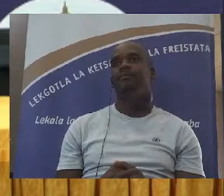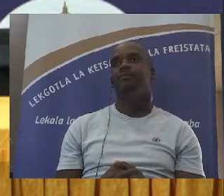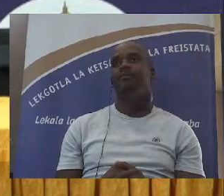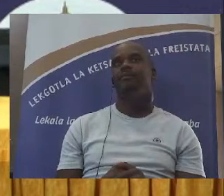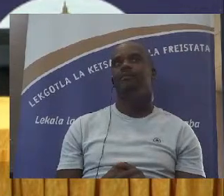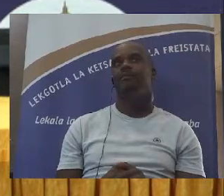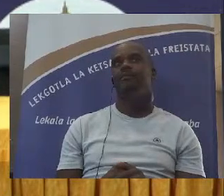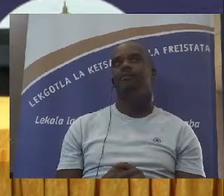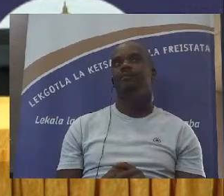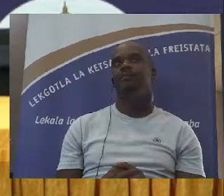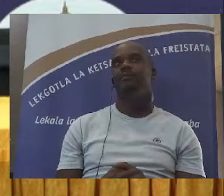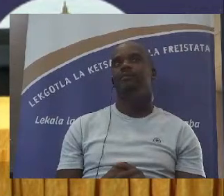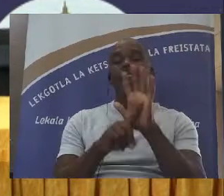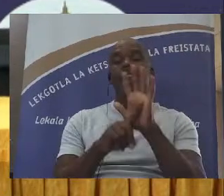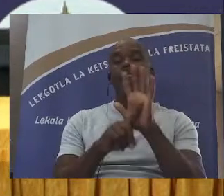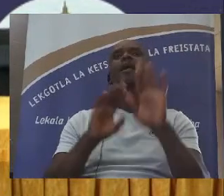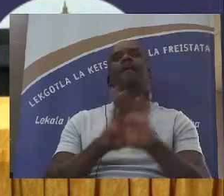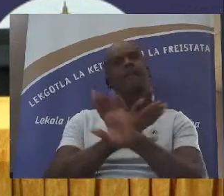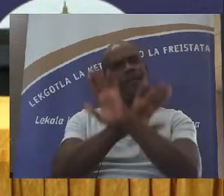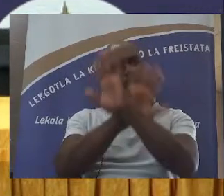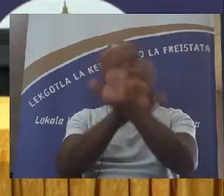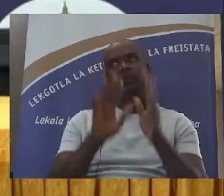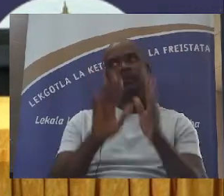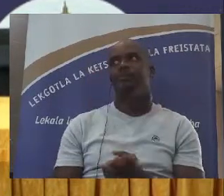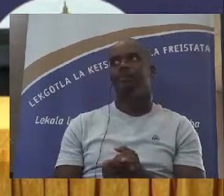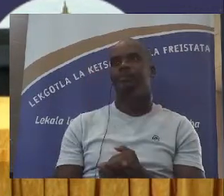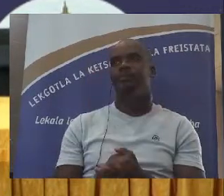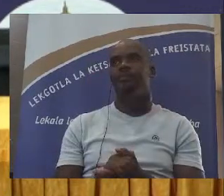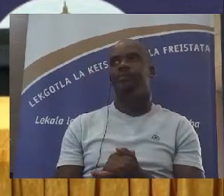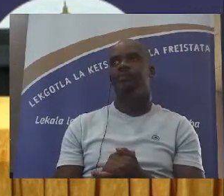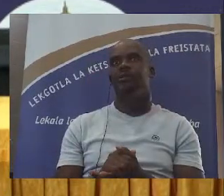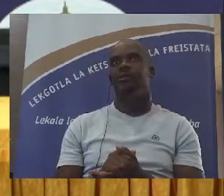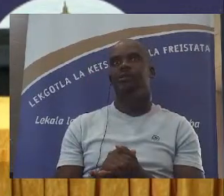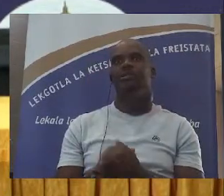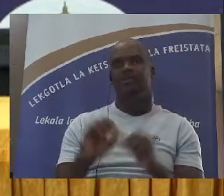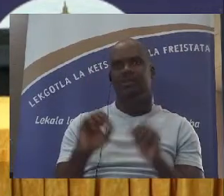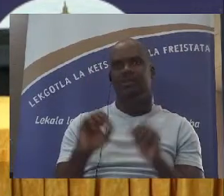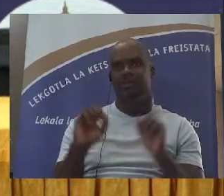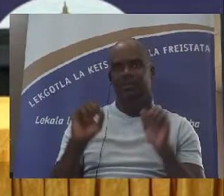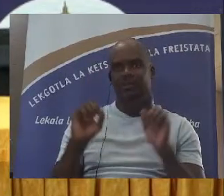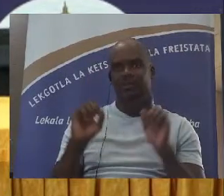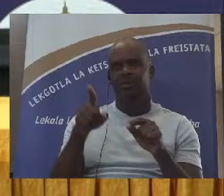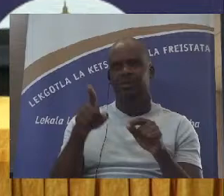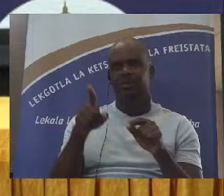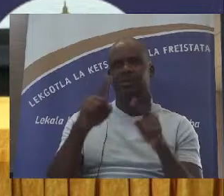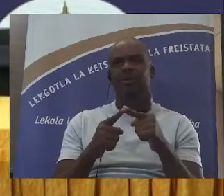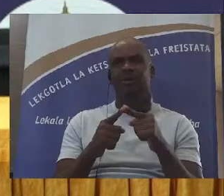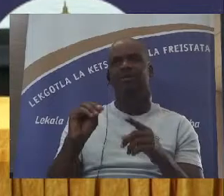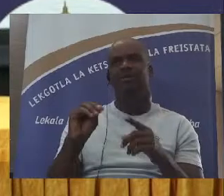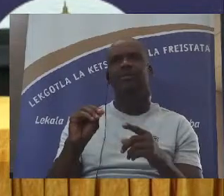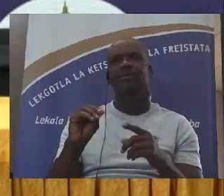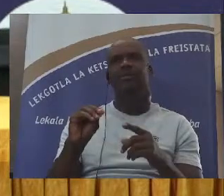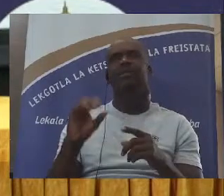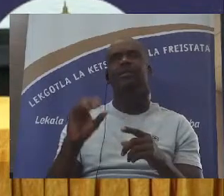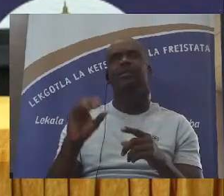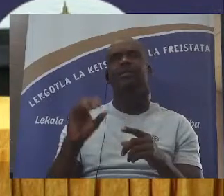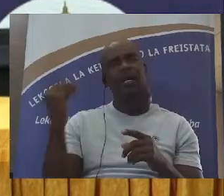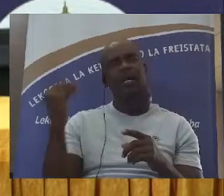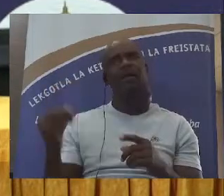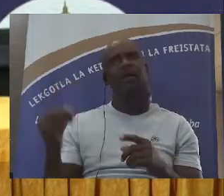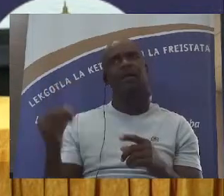I tla me ke a tseba tse ding di entse. I'm sure you have got that point. Here we are talking about the